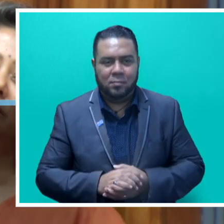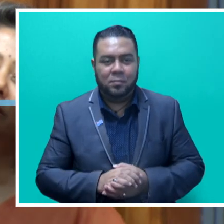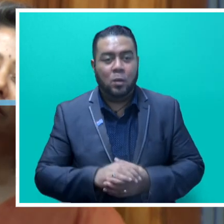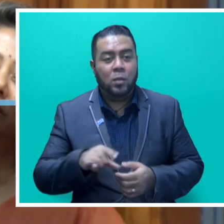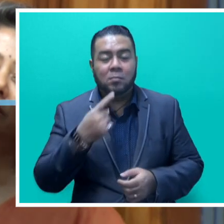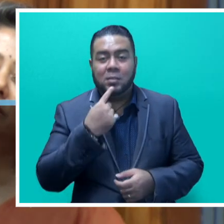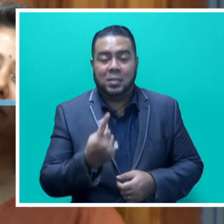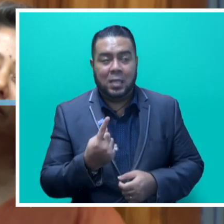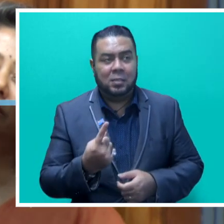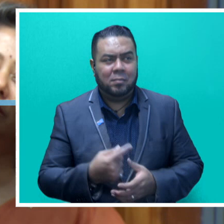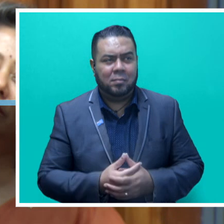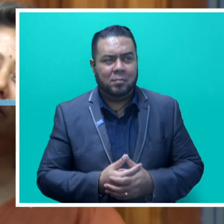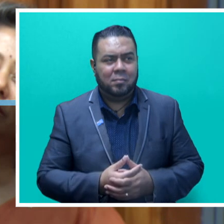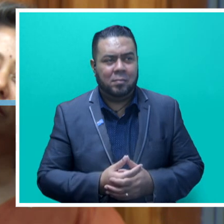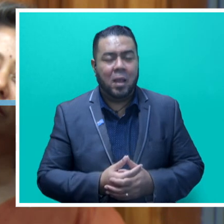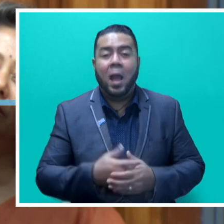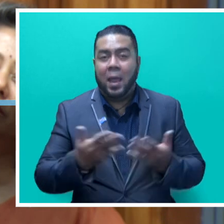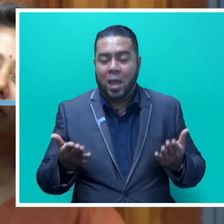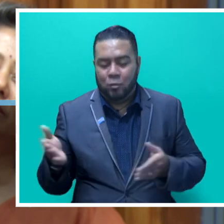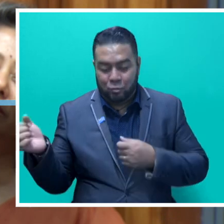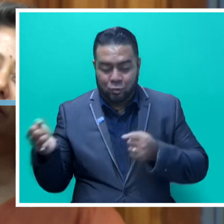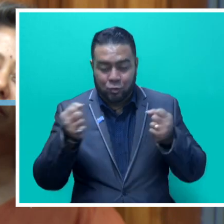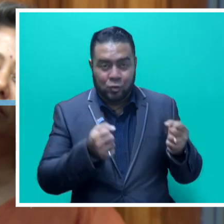being said, Mr. Speaker, I now turn to my